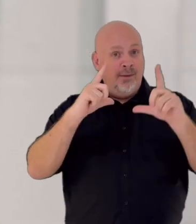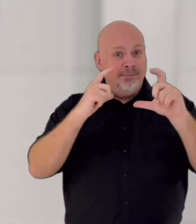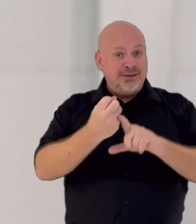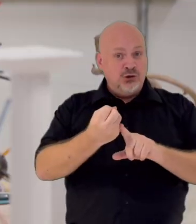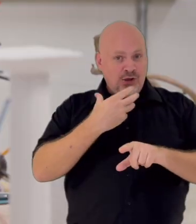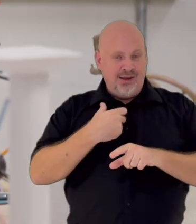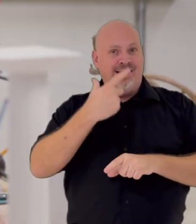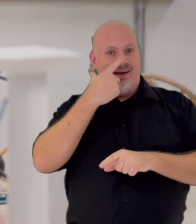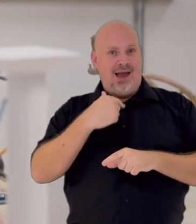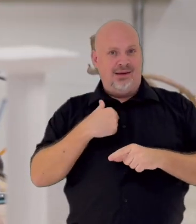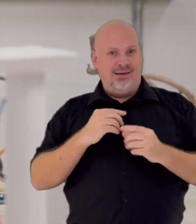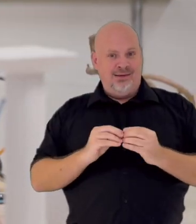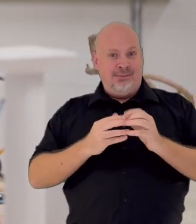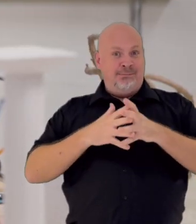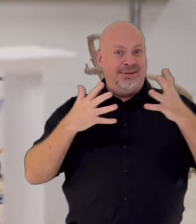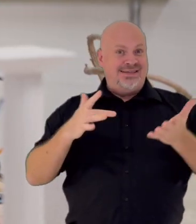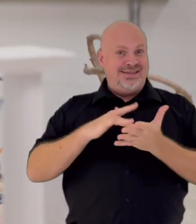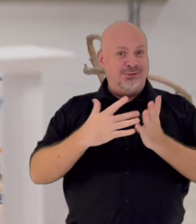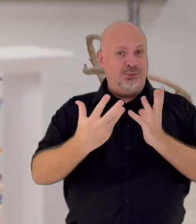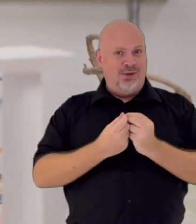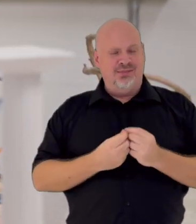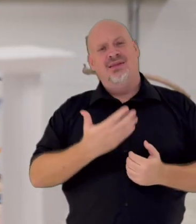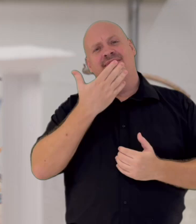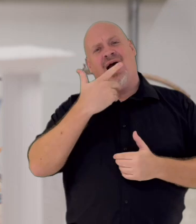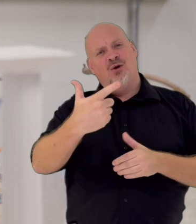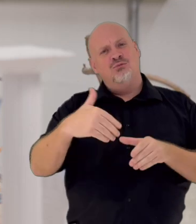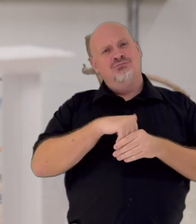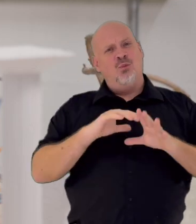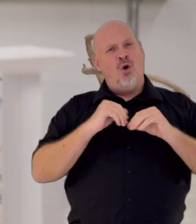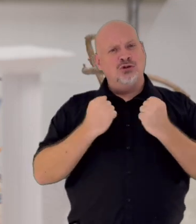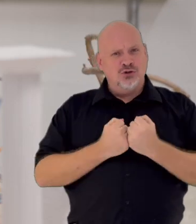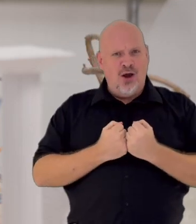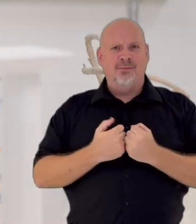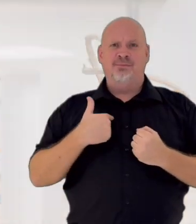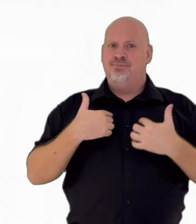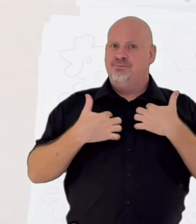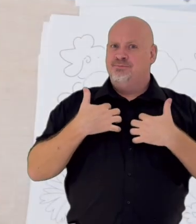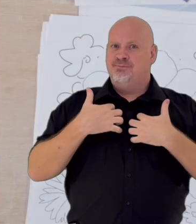city together. Thanks so much for taking part in my workshop. Really looking forward to seeing what you make.